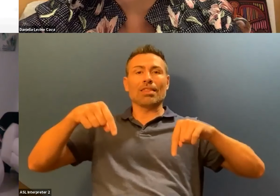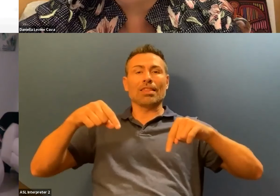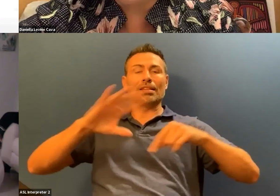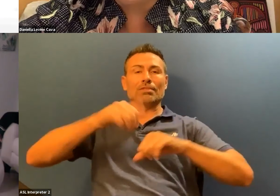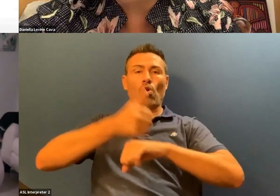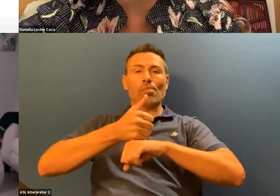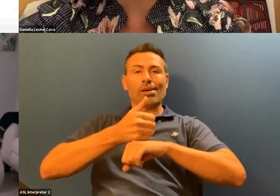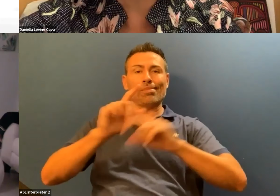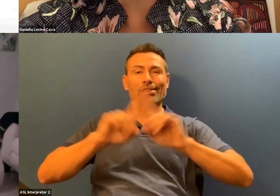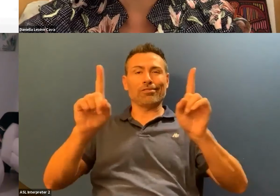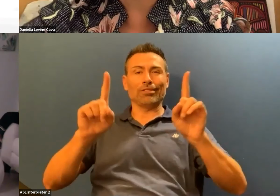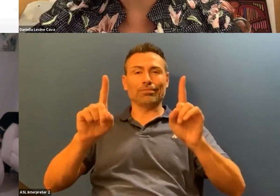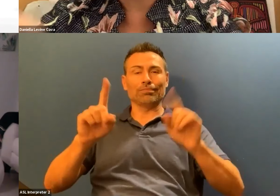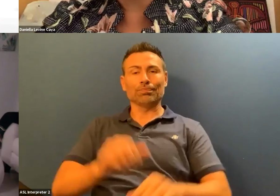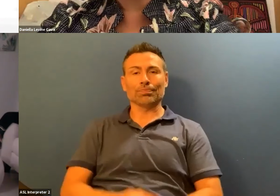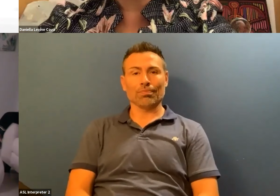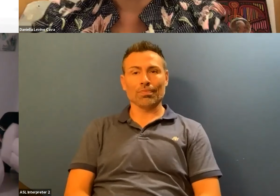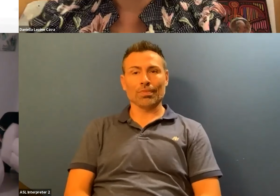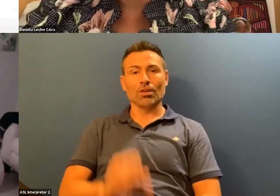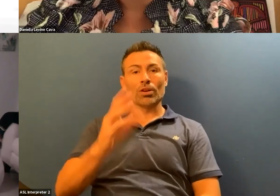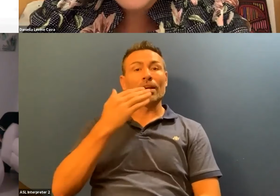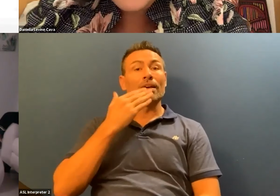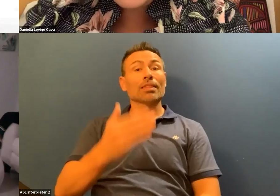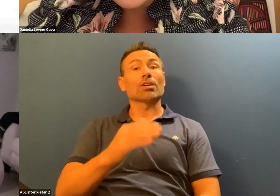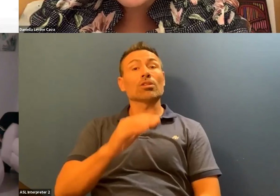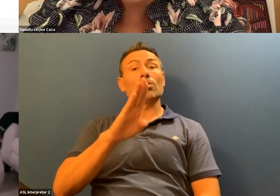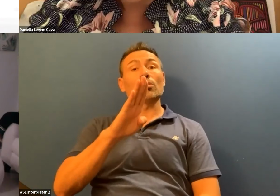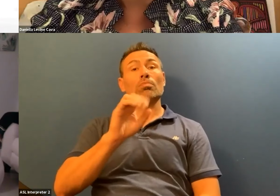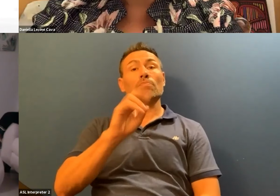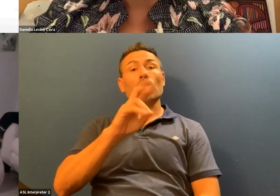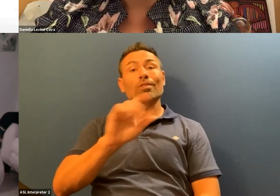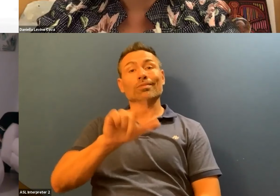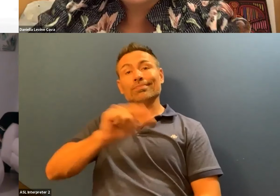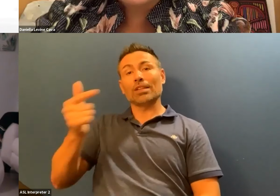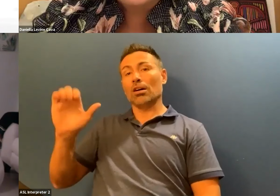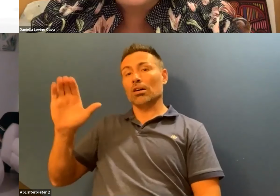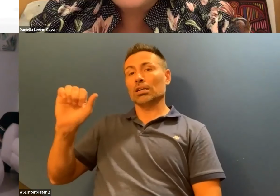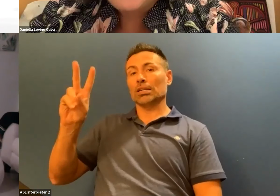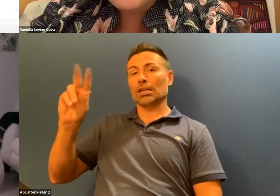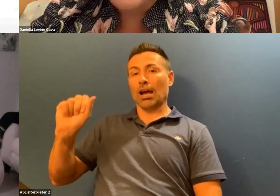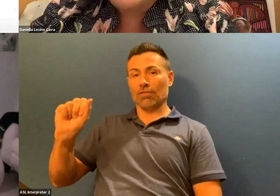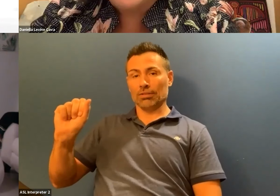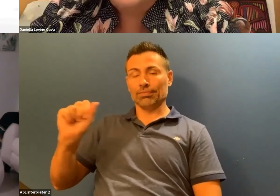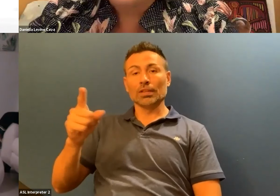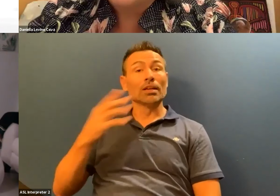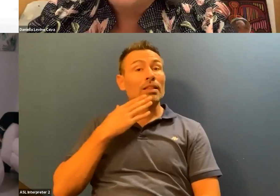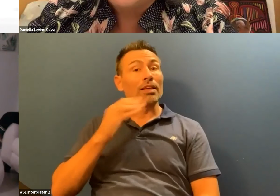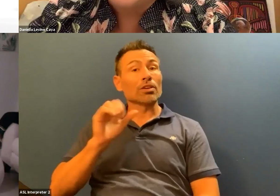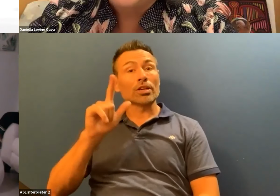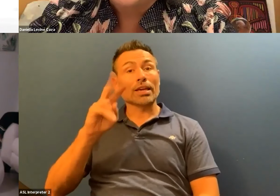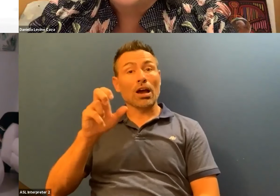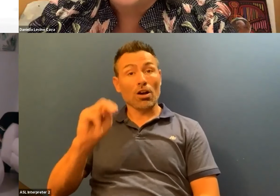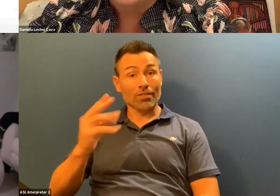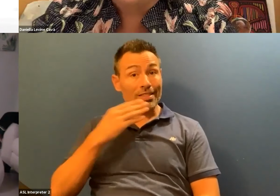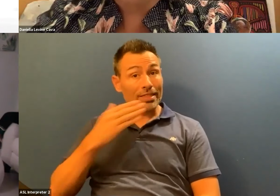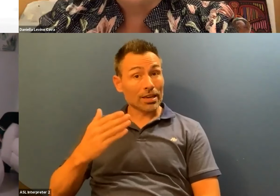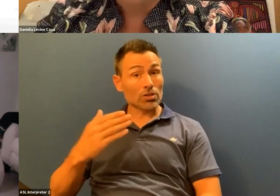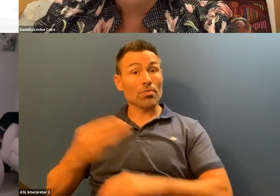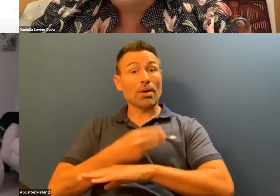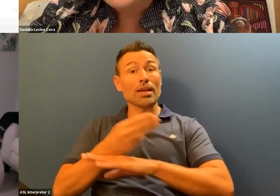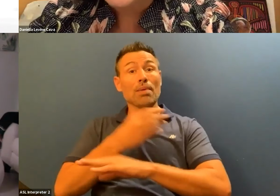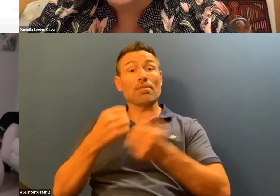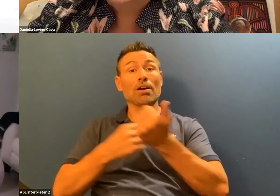here. Okay, Commissioner Cava, please go ahead. Thank you. Thank you, Calvin. Thank you, Miami Foundation, and to all